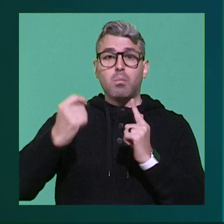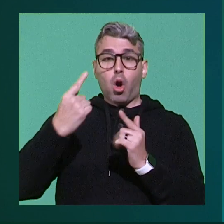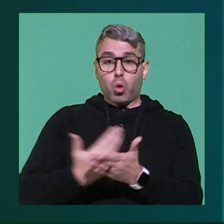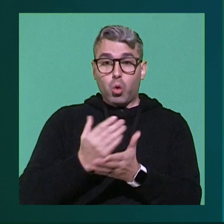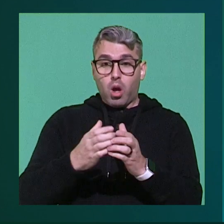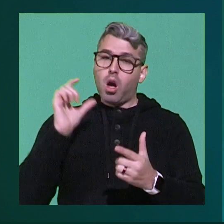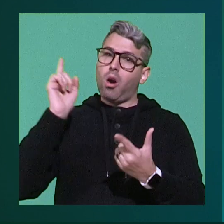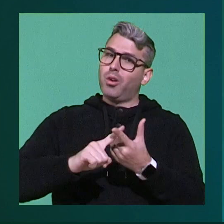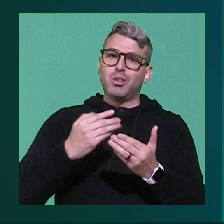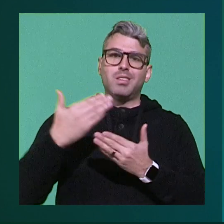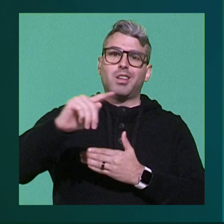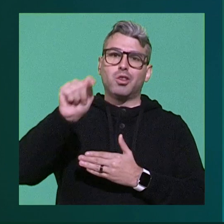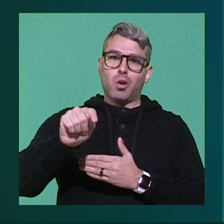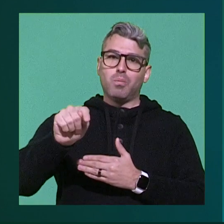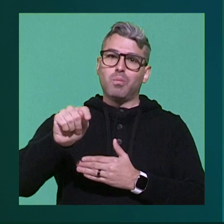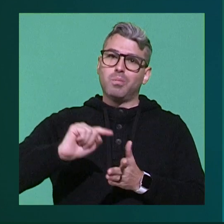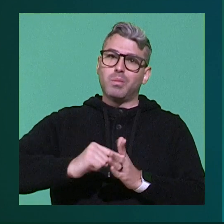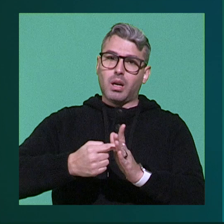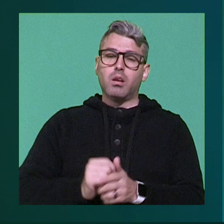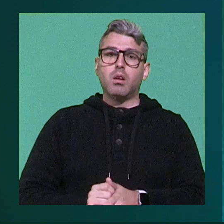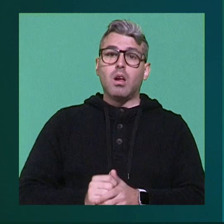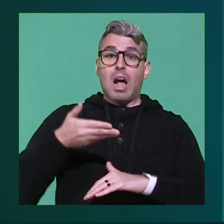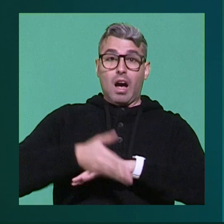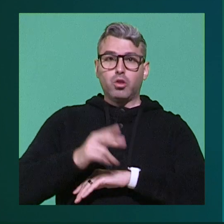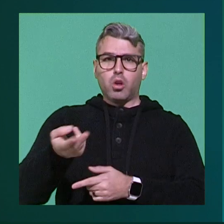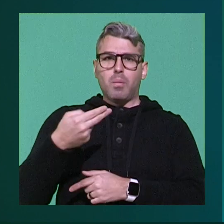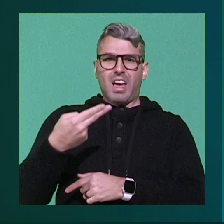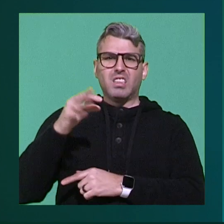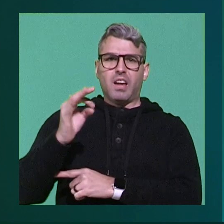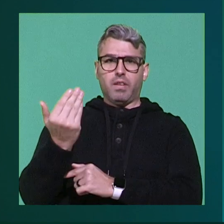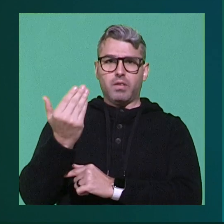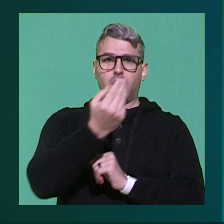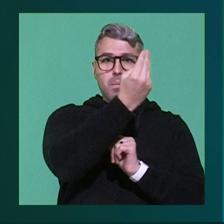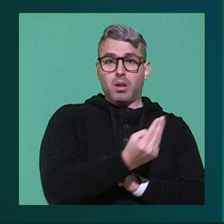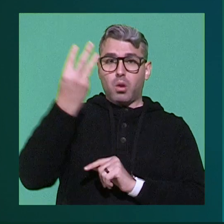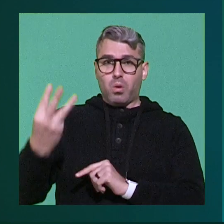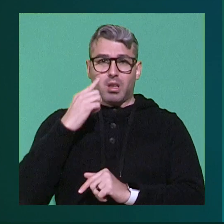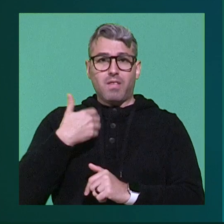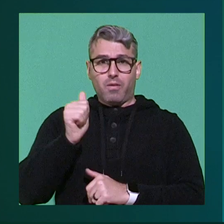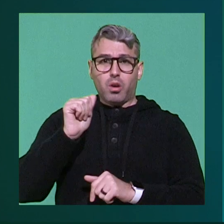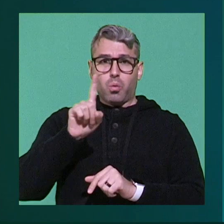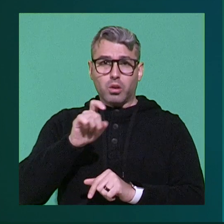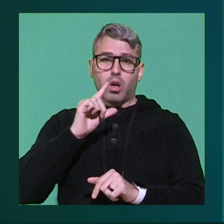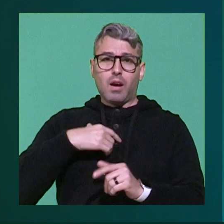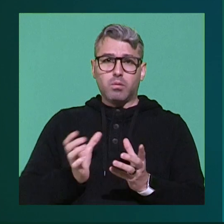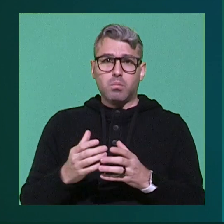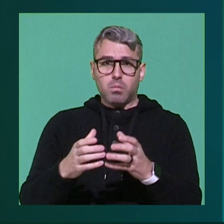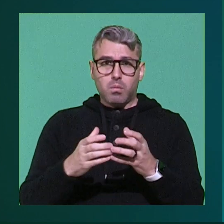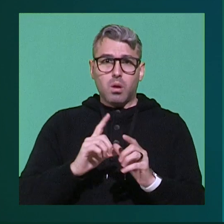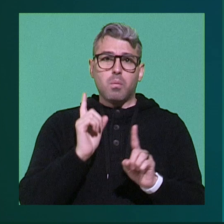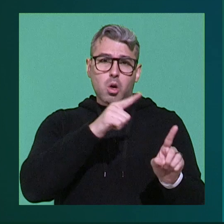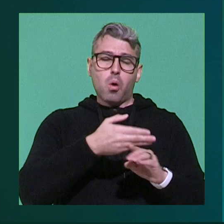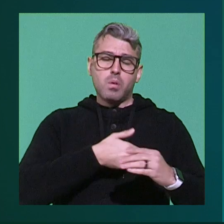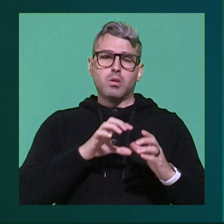begins. Once we're in Term 4, come to HF15 after school Monday and Wednesday if you have any questions or want to make a ceramic piece before the